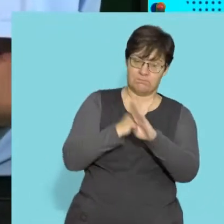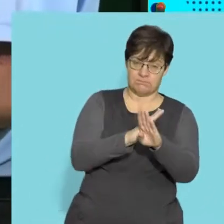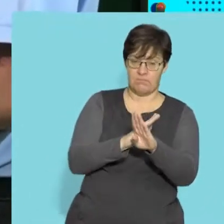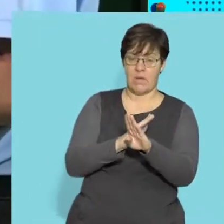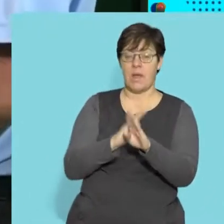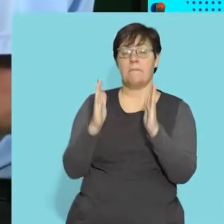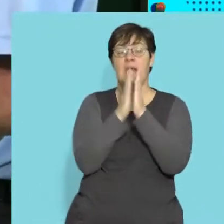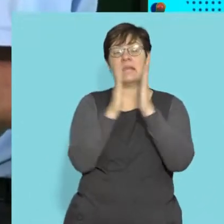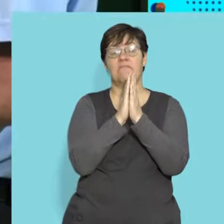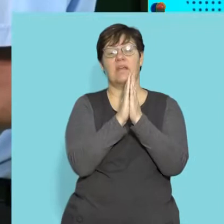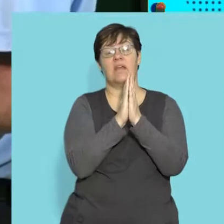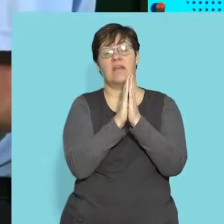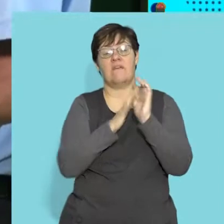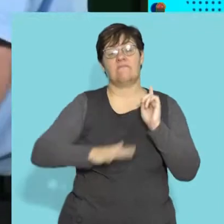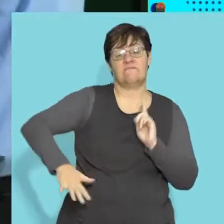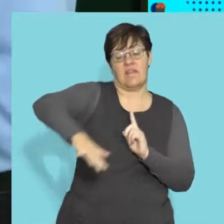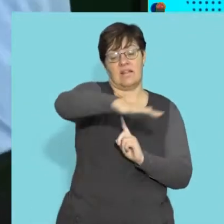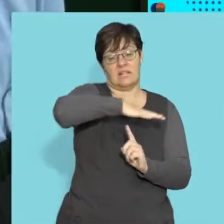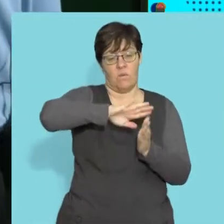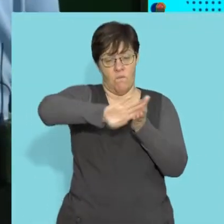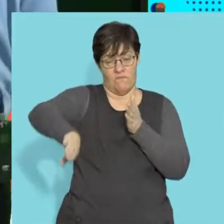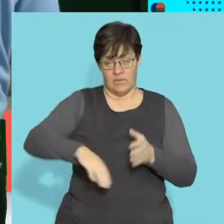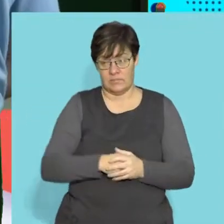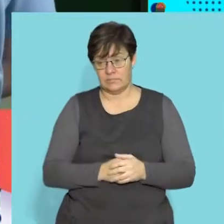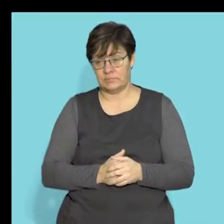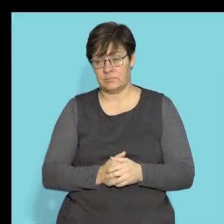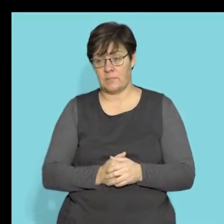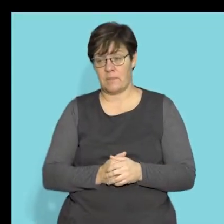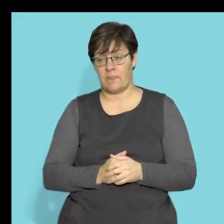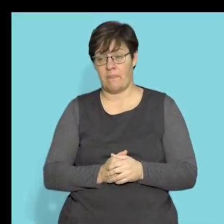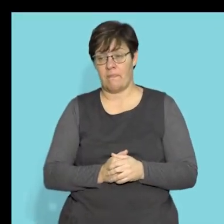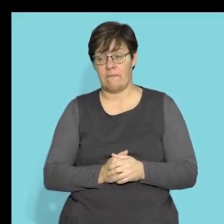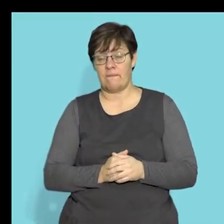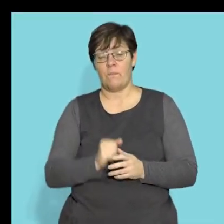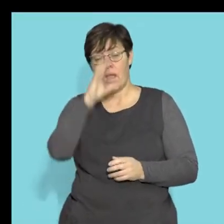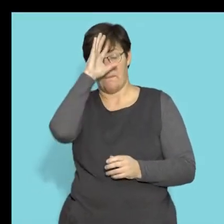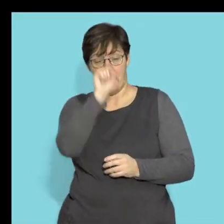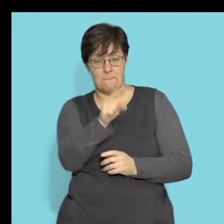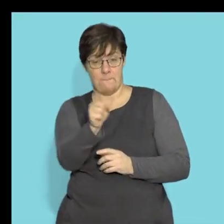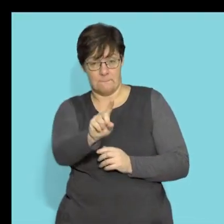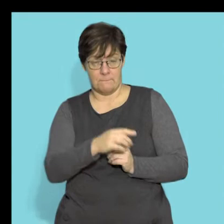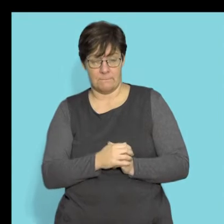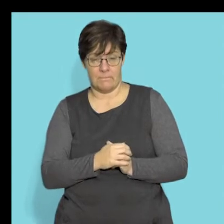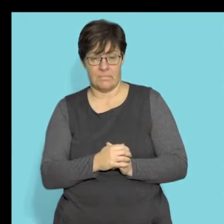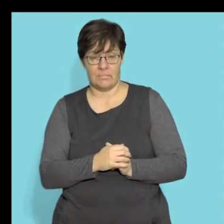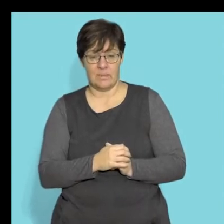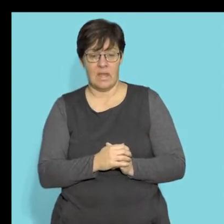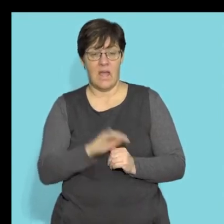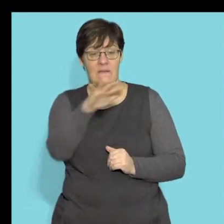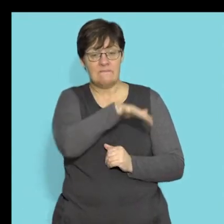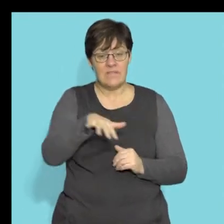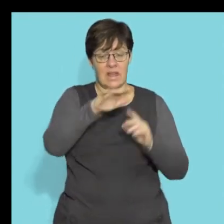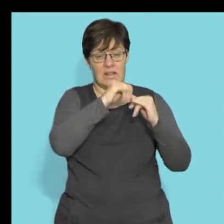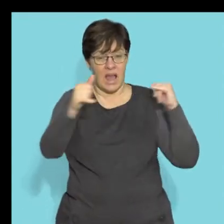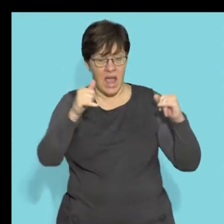it's going to oppose the magnetic field coming down. So if I draw the field line pattern, then what we'd